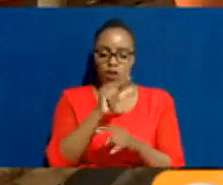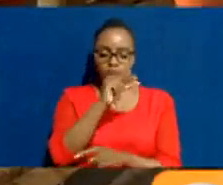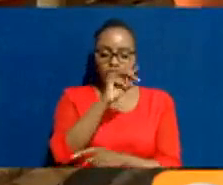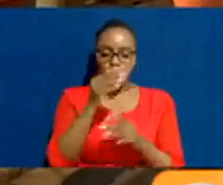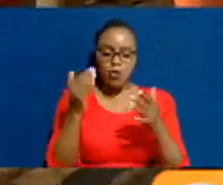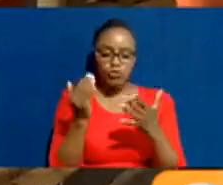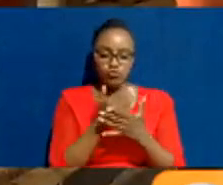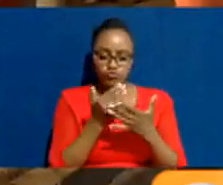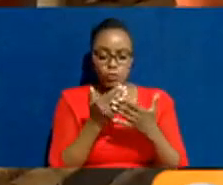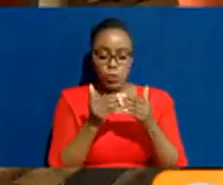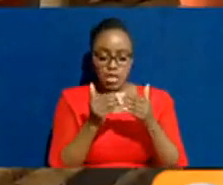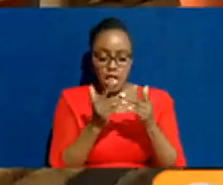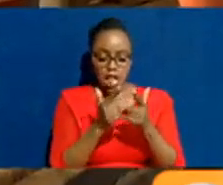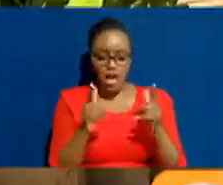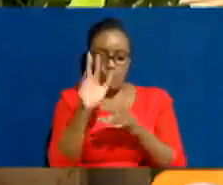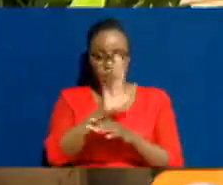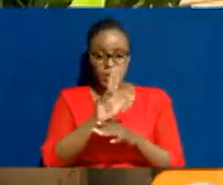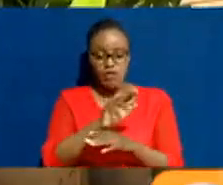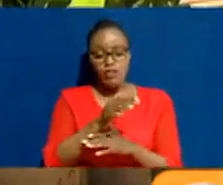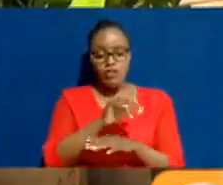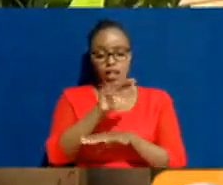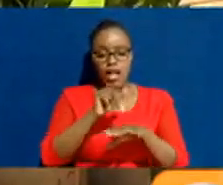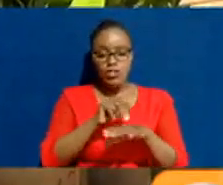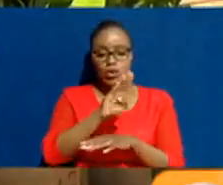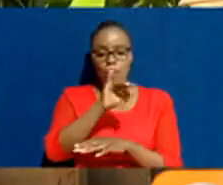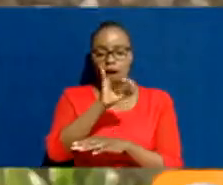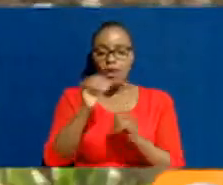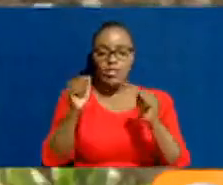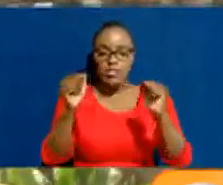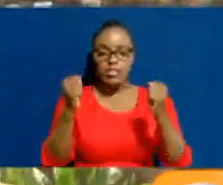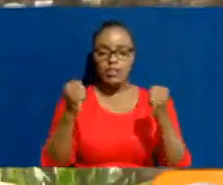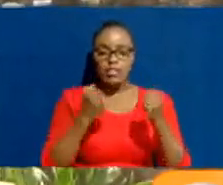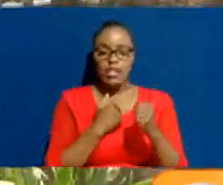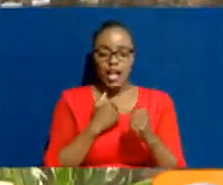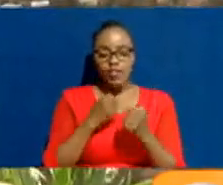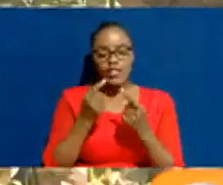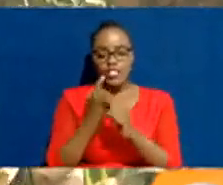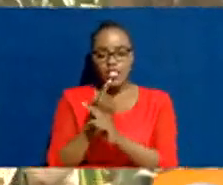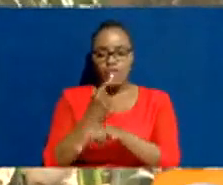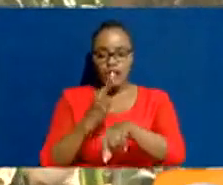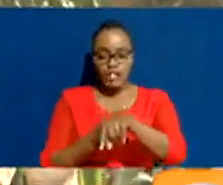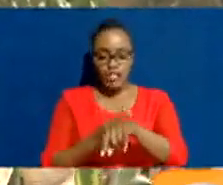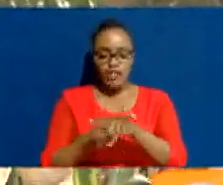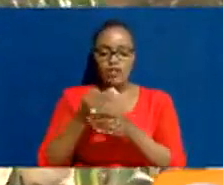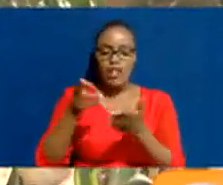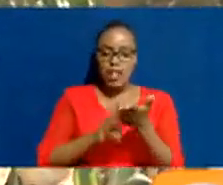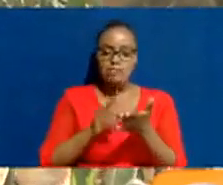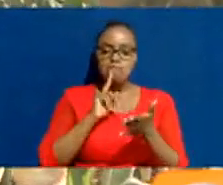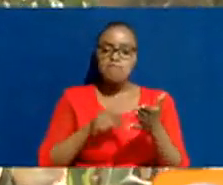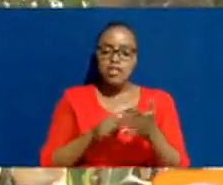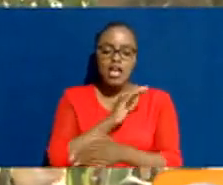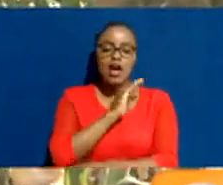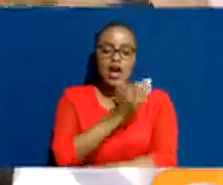was lifted, the National Biosafety Authority has on numerous occasions reiterated that it has